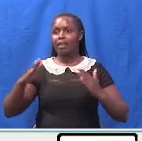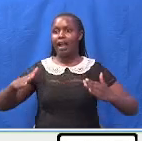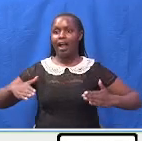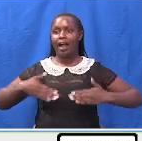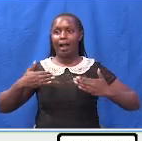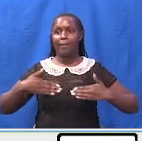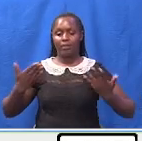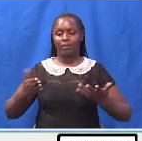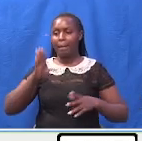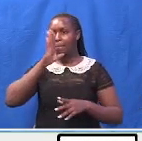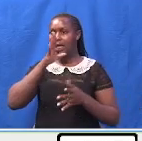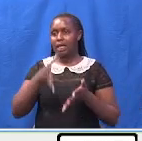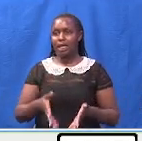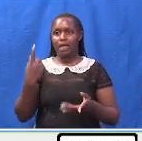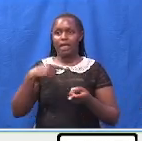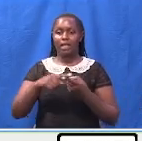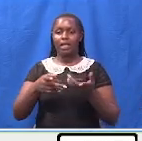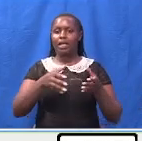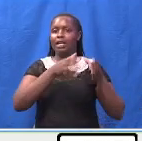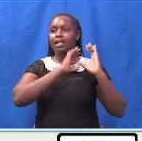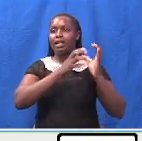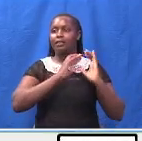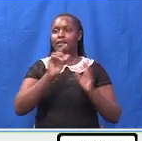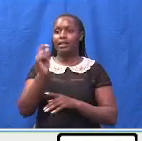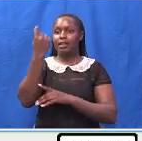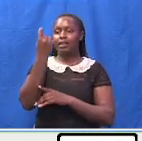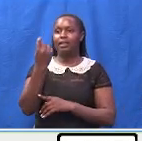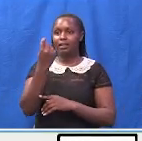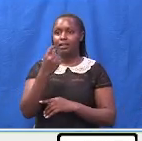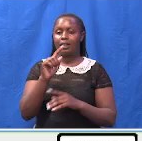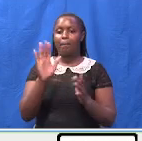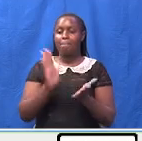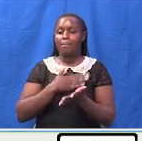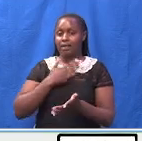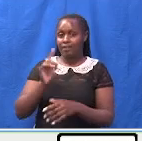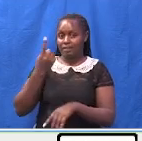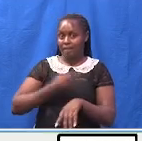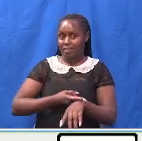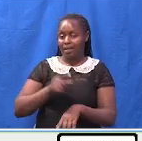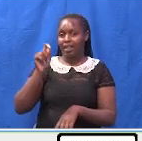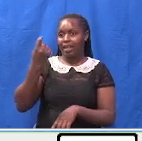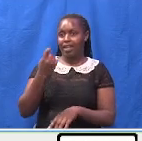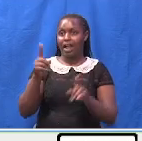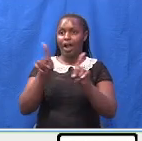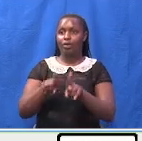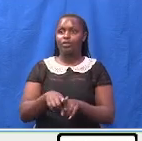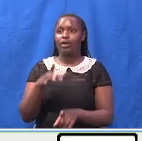run today in Kilifi in Kenya. It's my first time in Kenya, and I very like